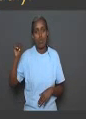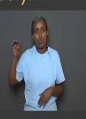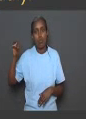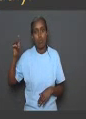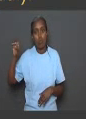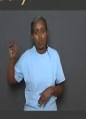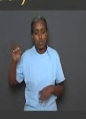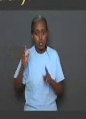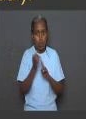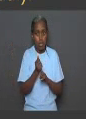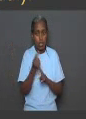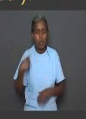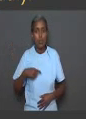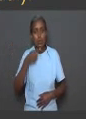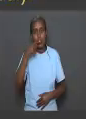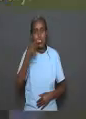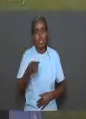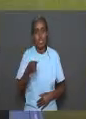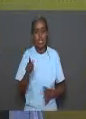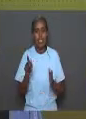data is multimodal.